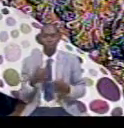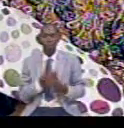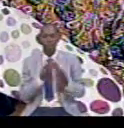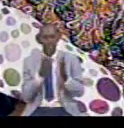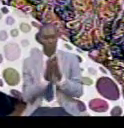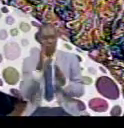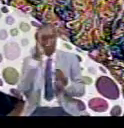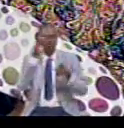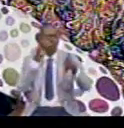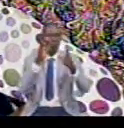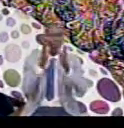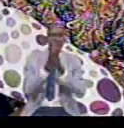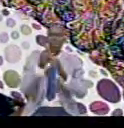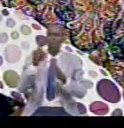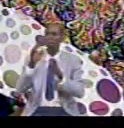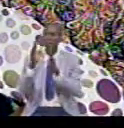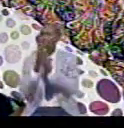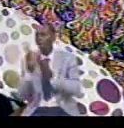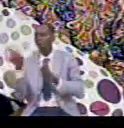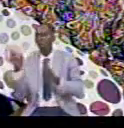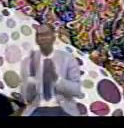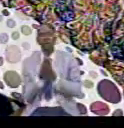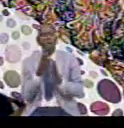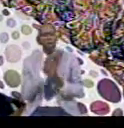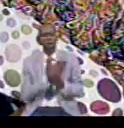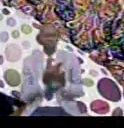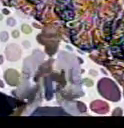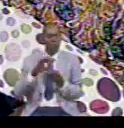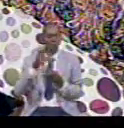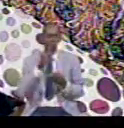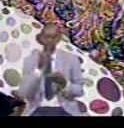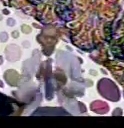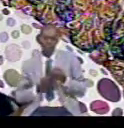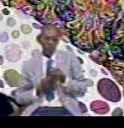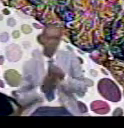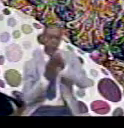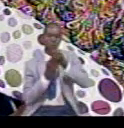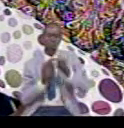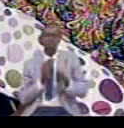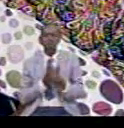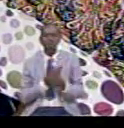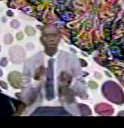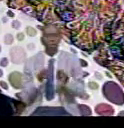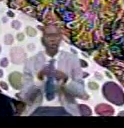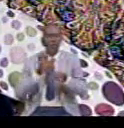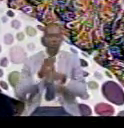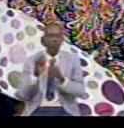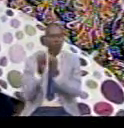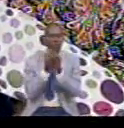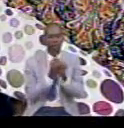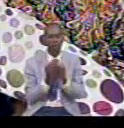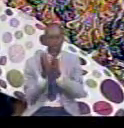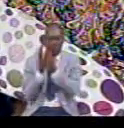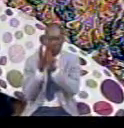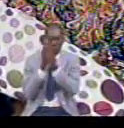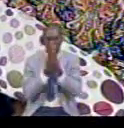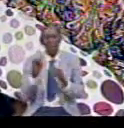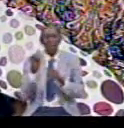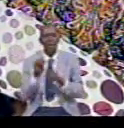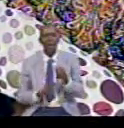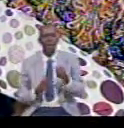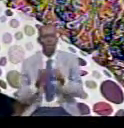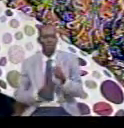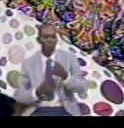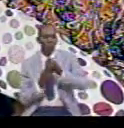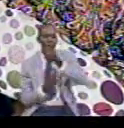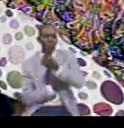that one is praying, that one is praying, and the Holy Ghost is assisting us as a church, and we're praying, and every foundation of every evil sin